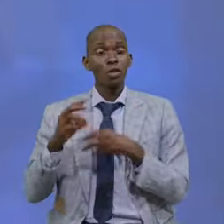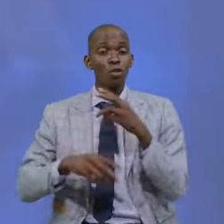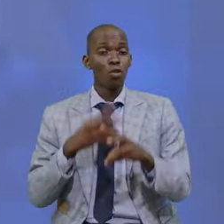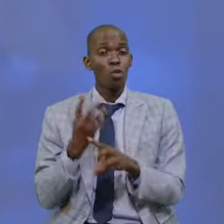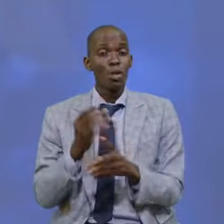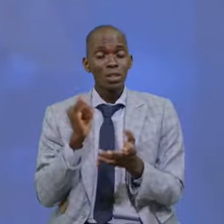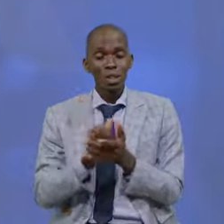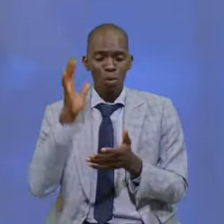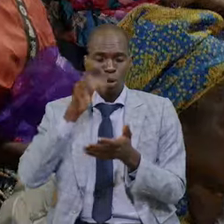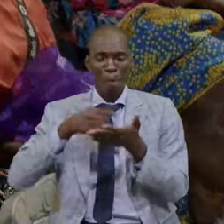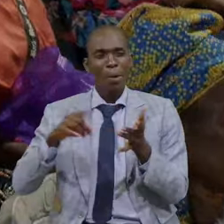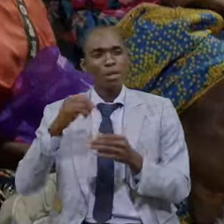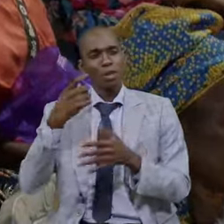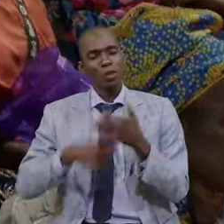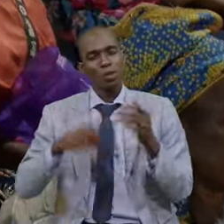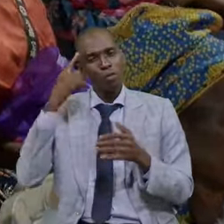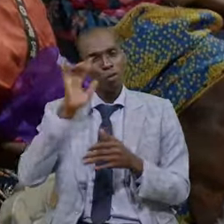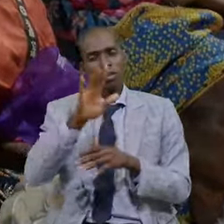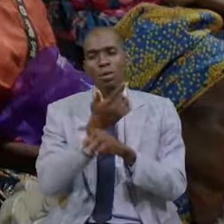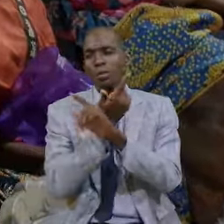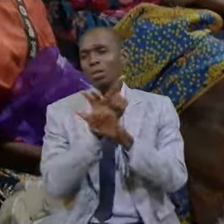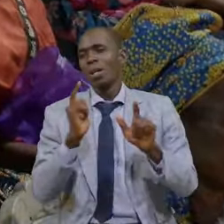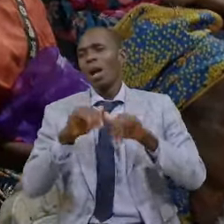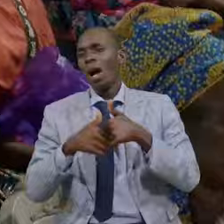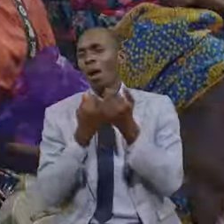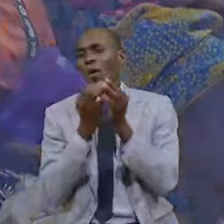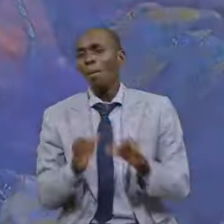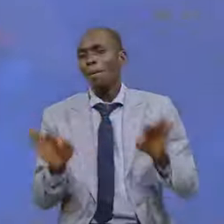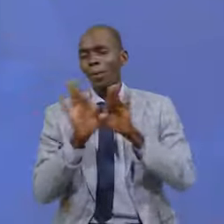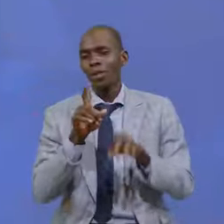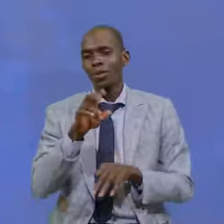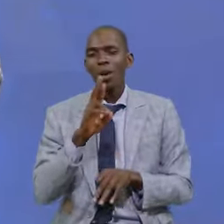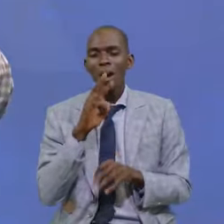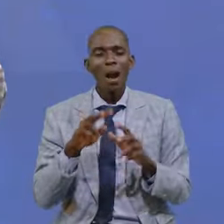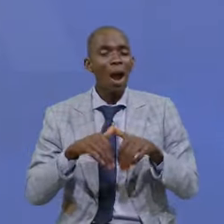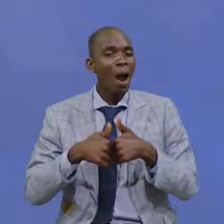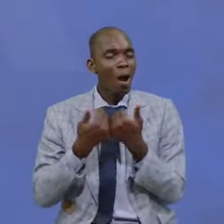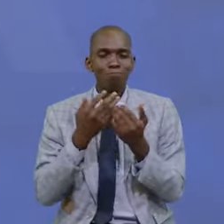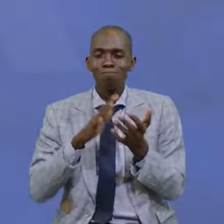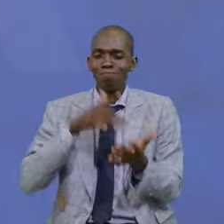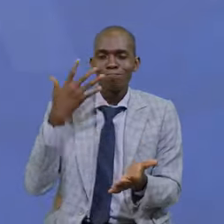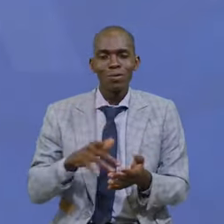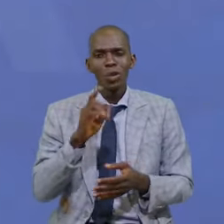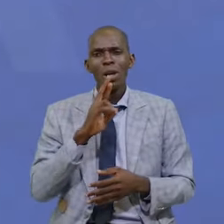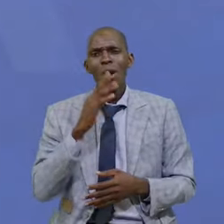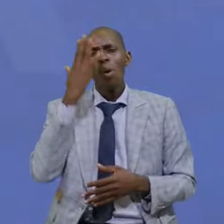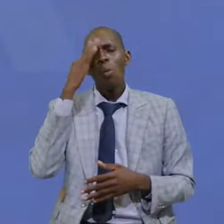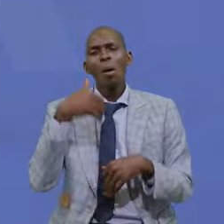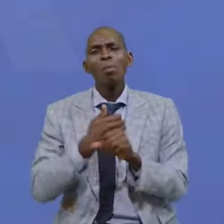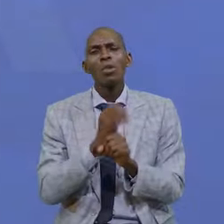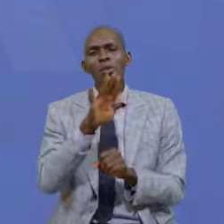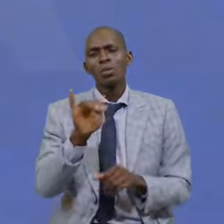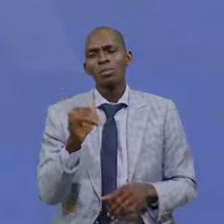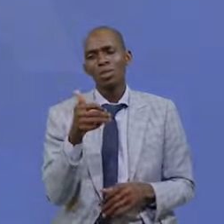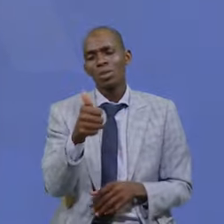the price for your liberation? How significant you are, how essential you are. Why do you make yourself so common?